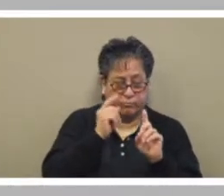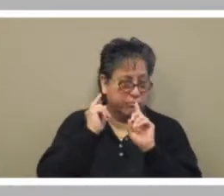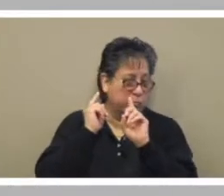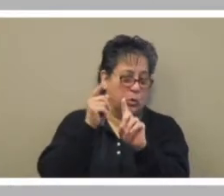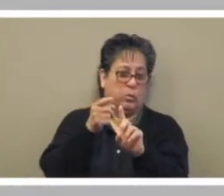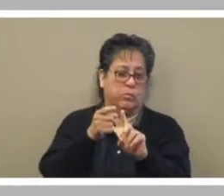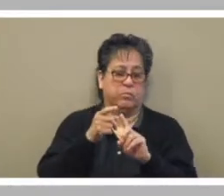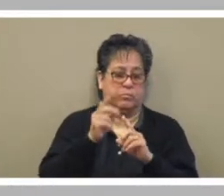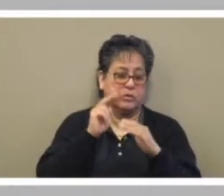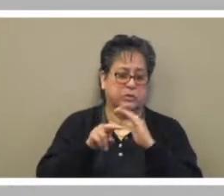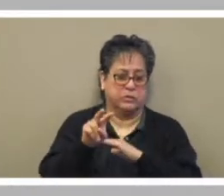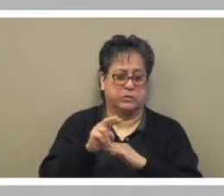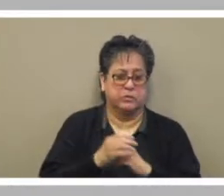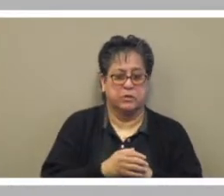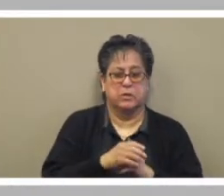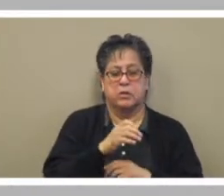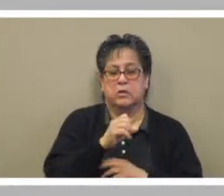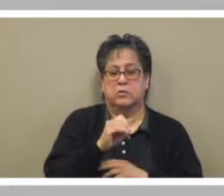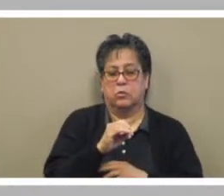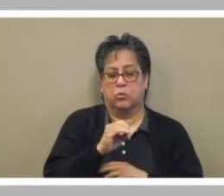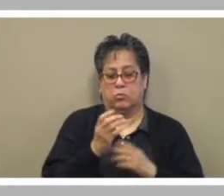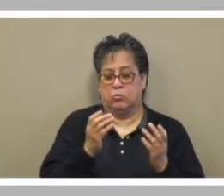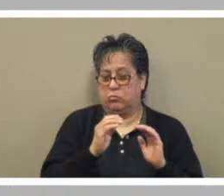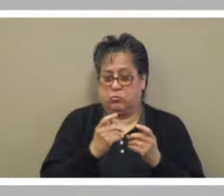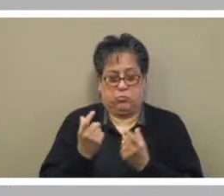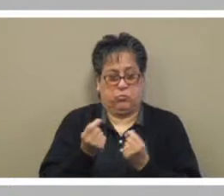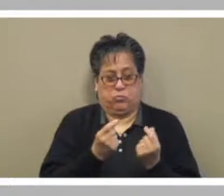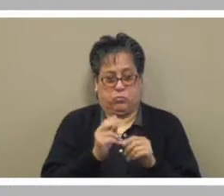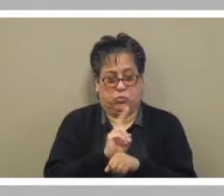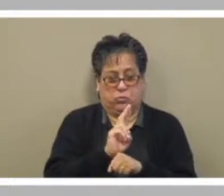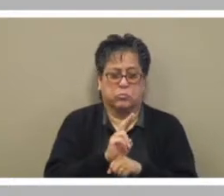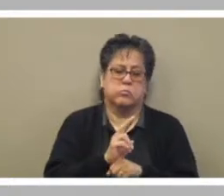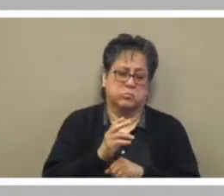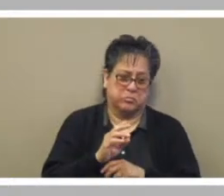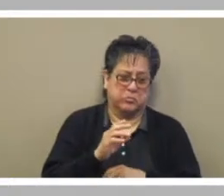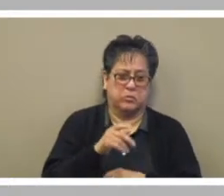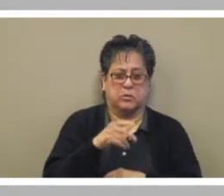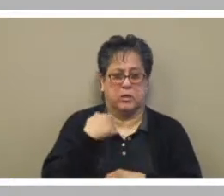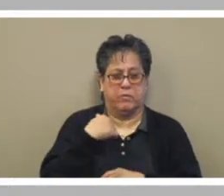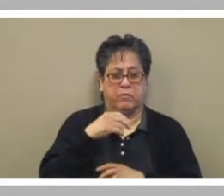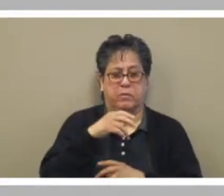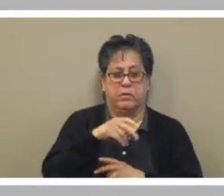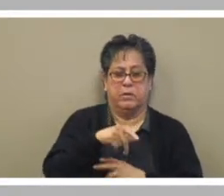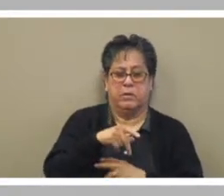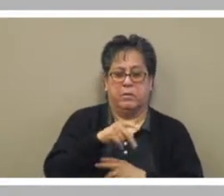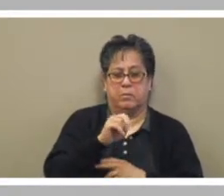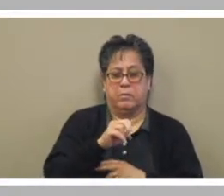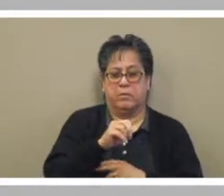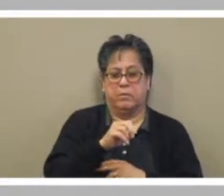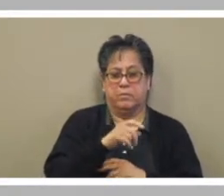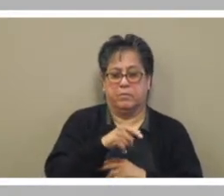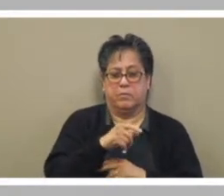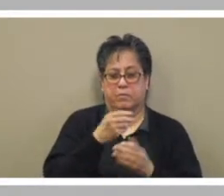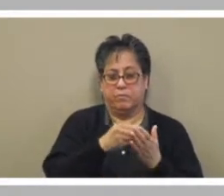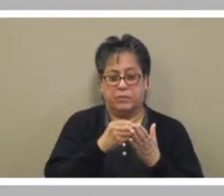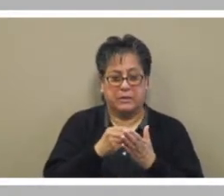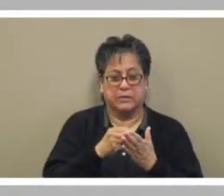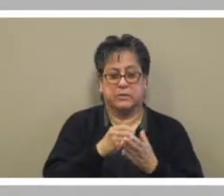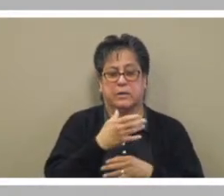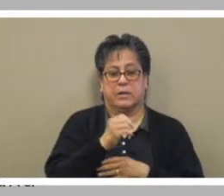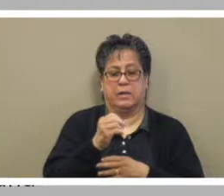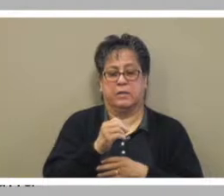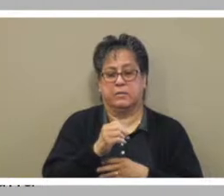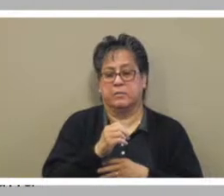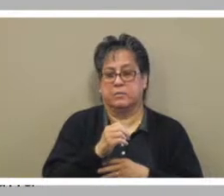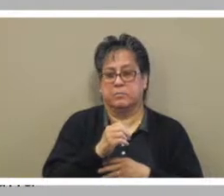projections. So tools that we have used in the past include both our PAYGO funding as well as continuous improvement